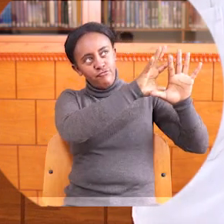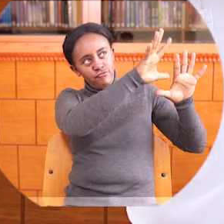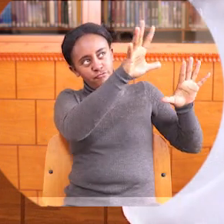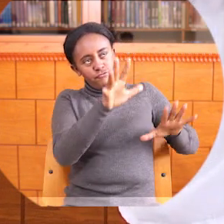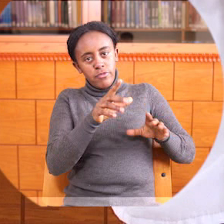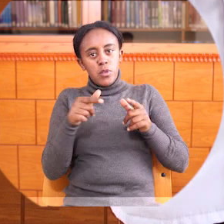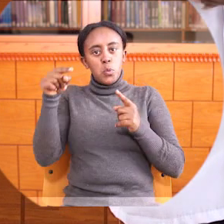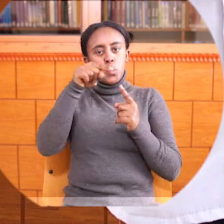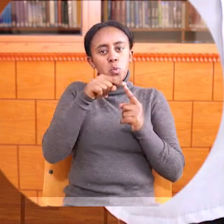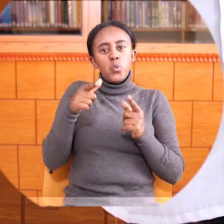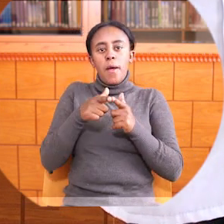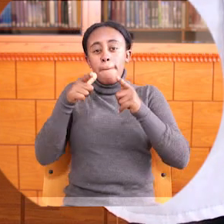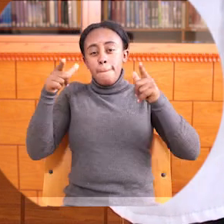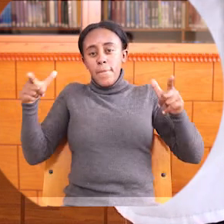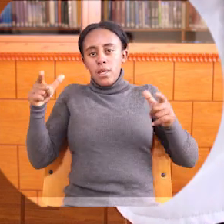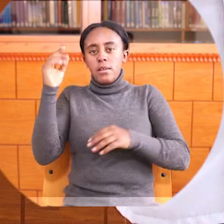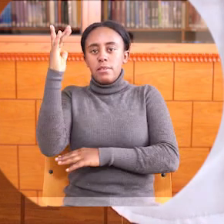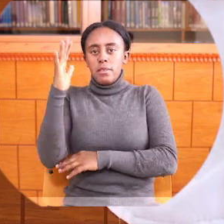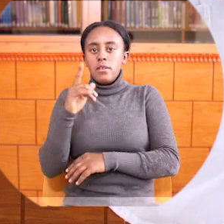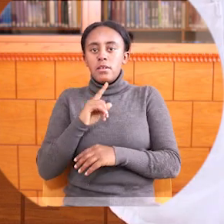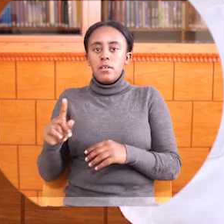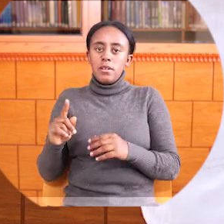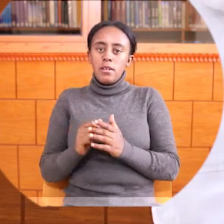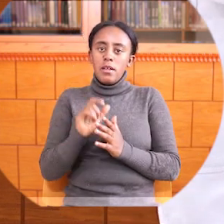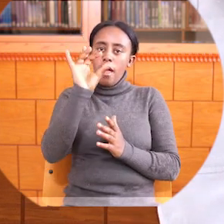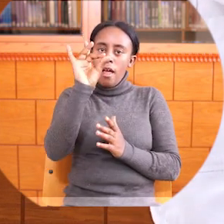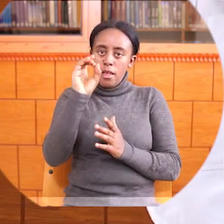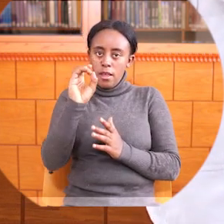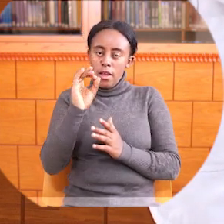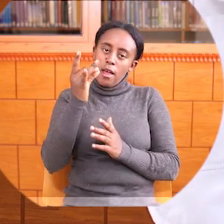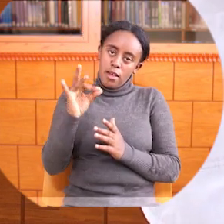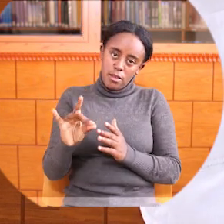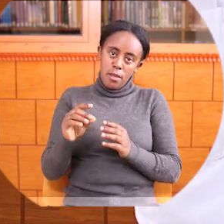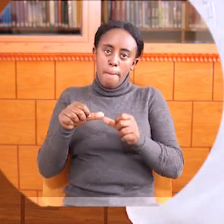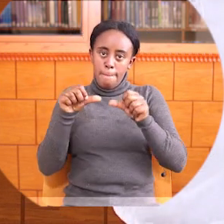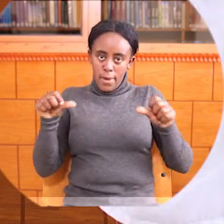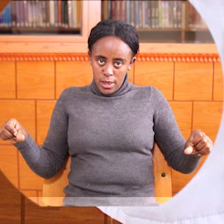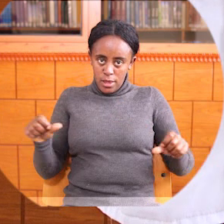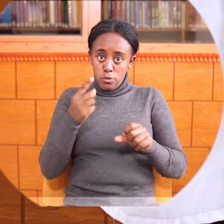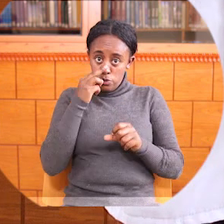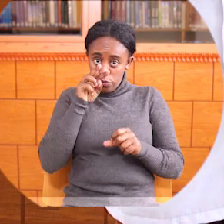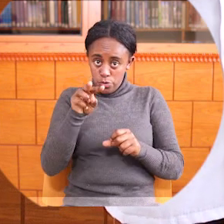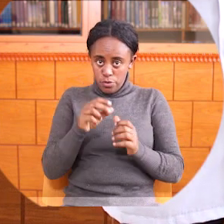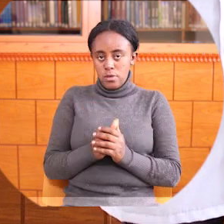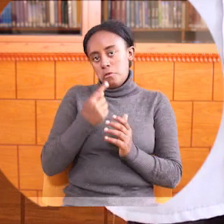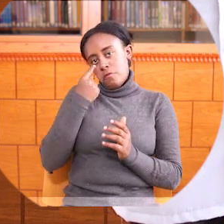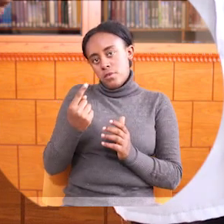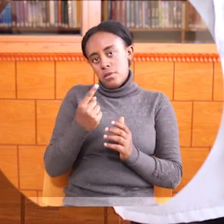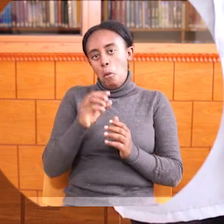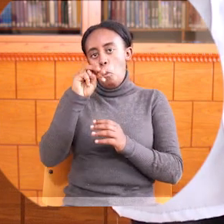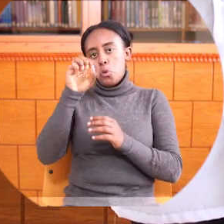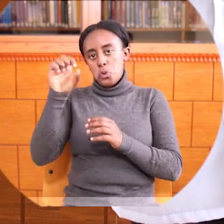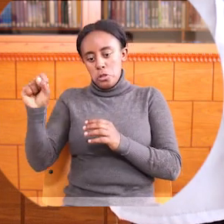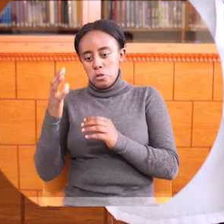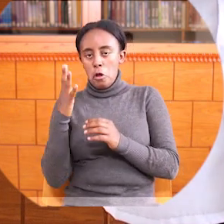the big tree, which is grow up to 18 meters. You see the difference is visible. Mosses are